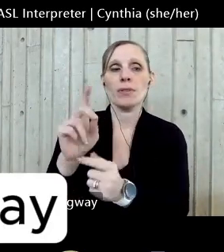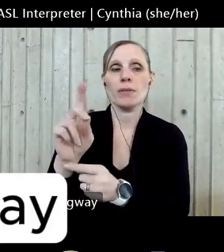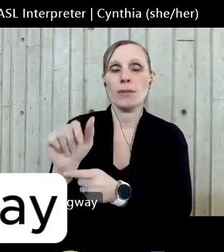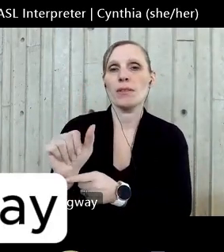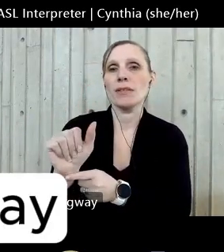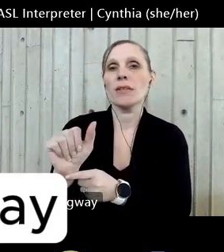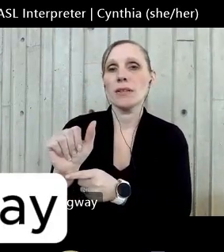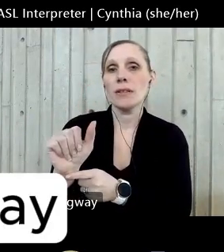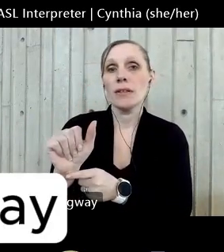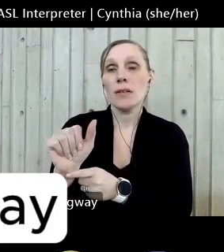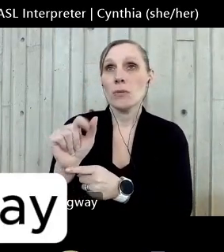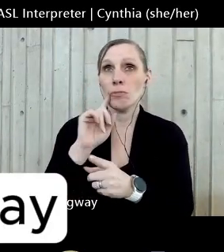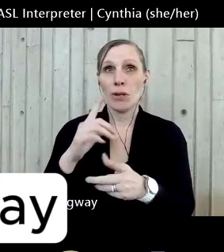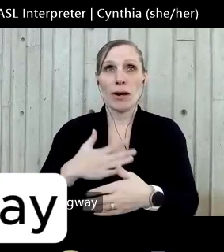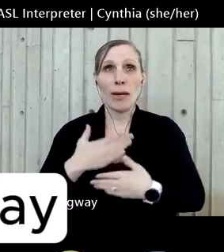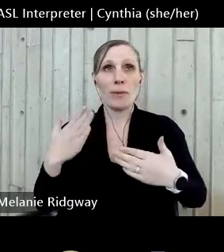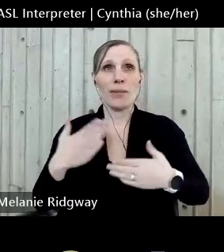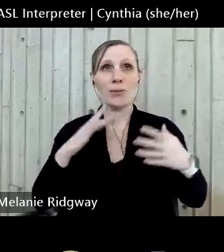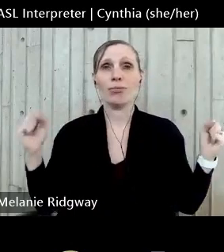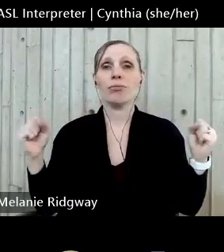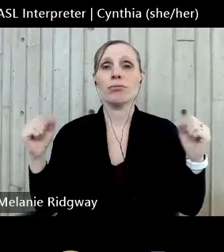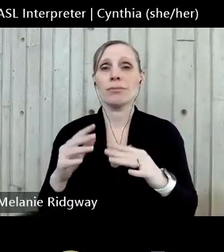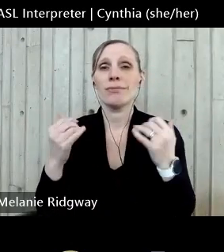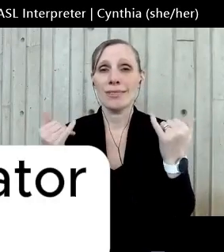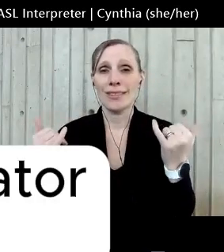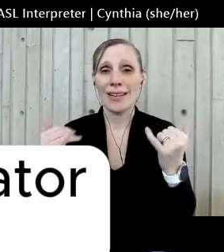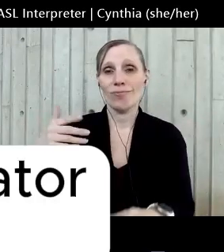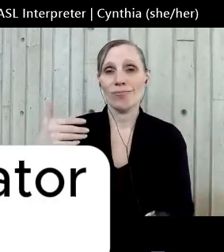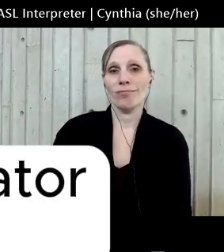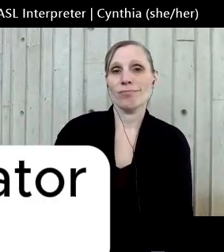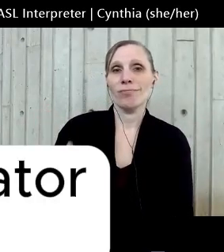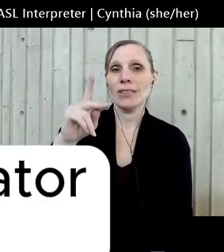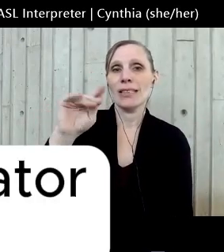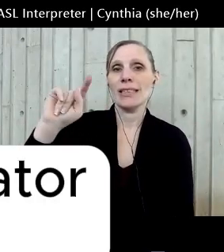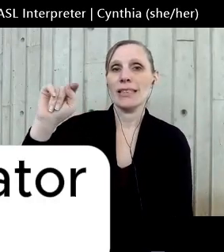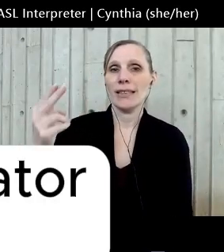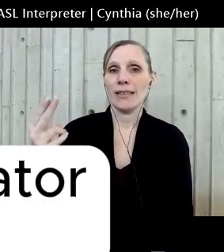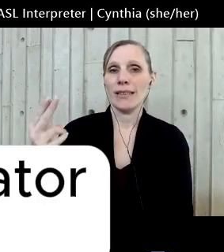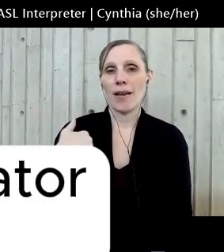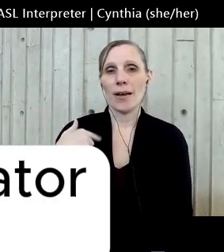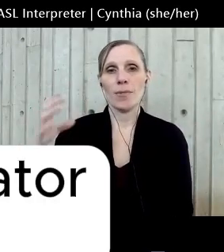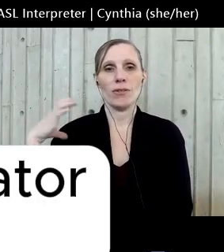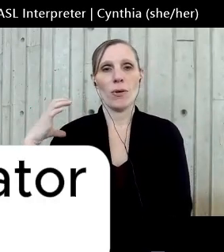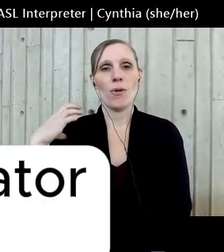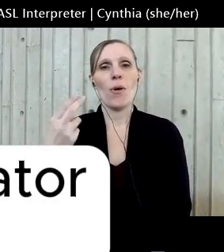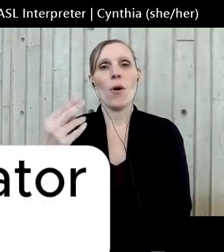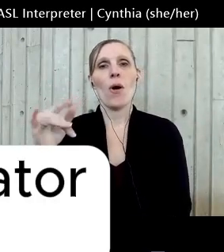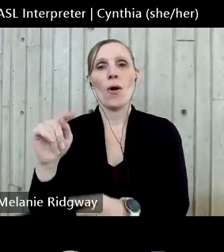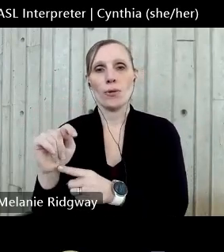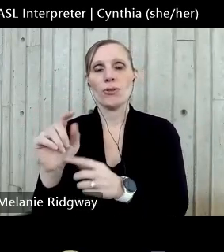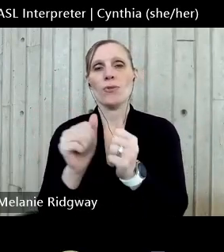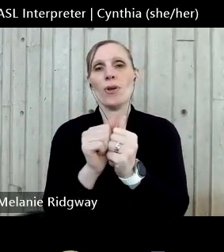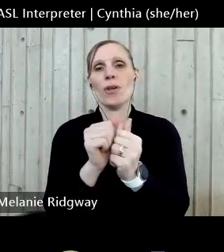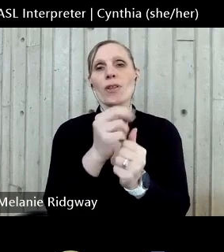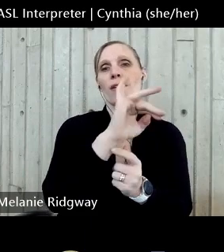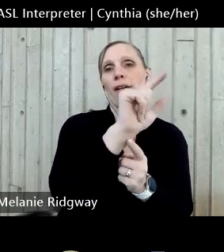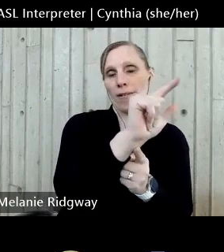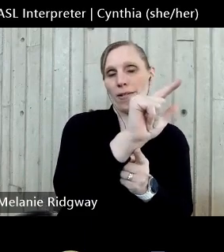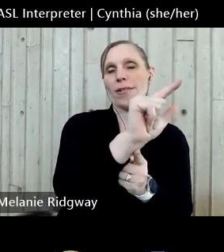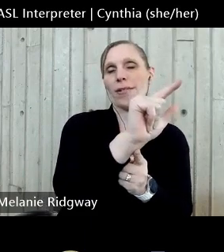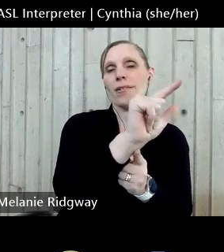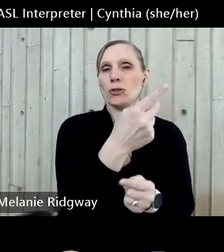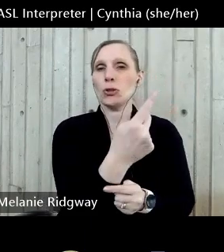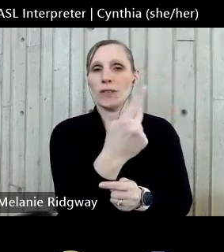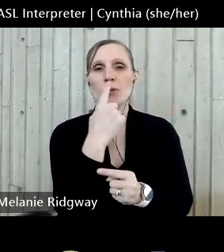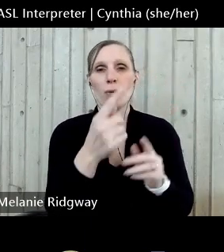We're so glad to have you here with us today. My name is Keith, and I'll be your host alongside my co-moderator, Niall.